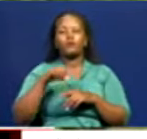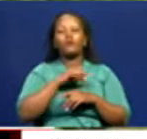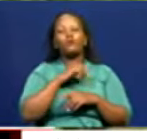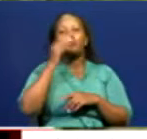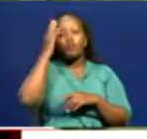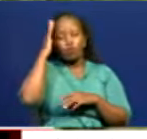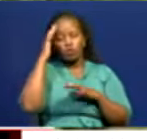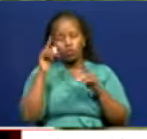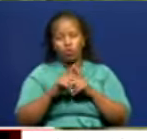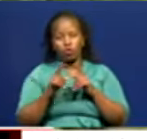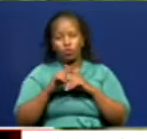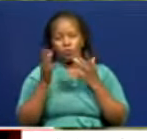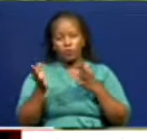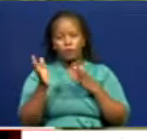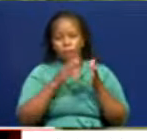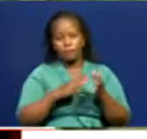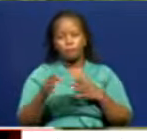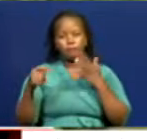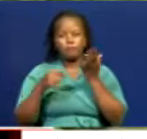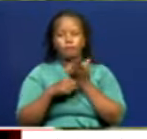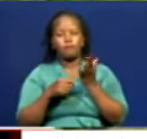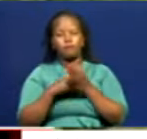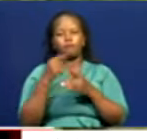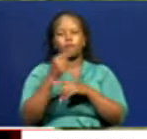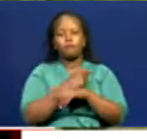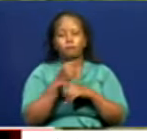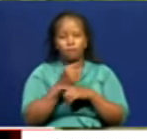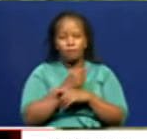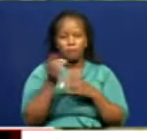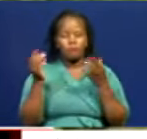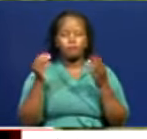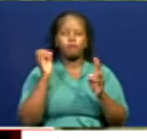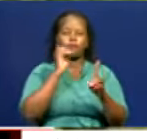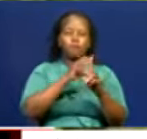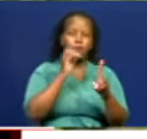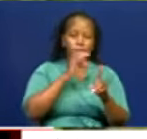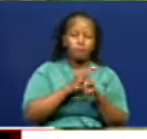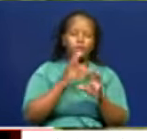we've been providing a lot of technical training, a lot of mentorship and coaching in